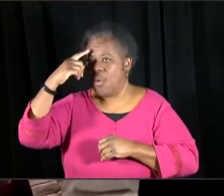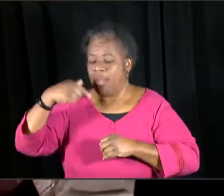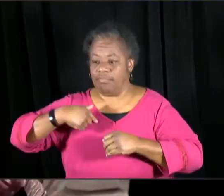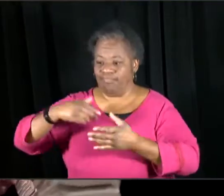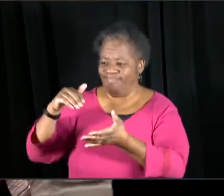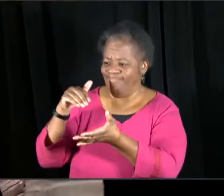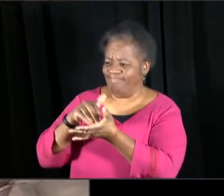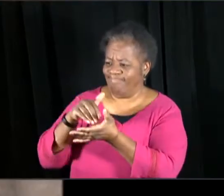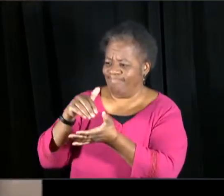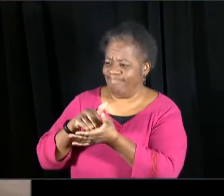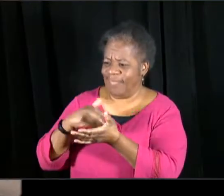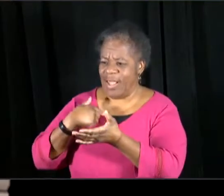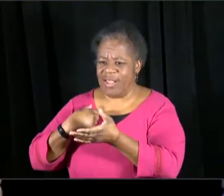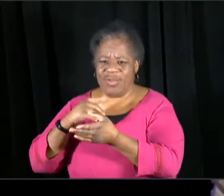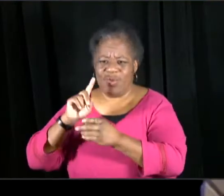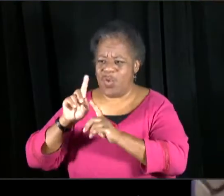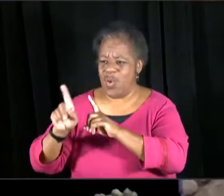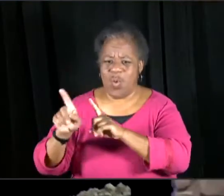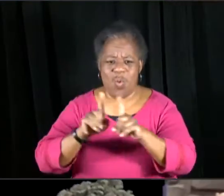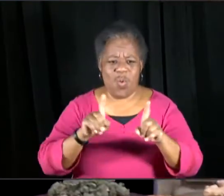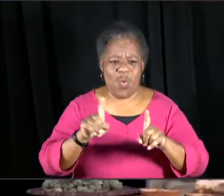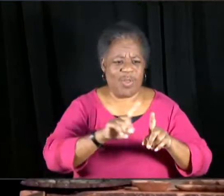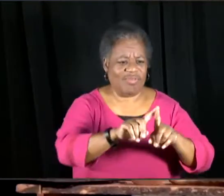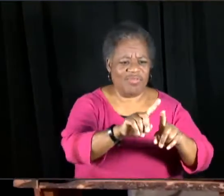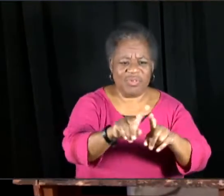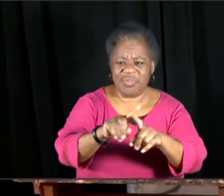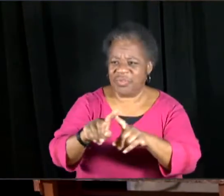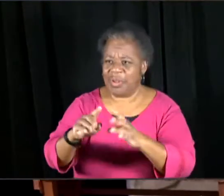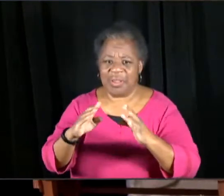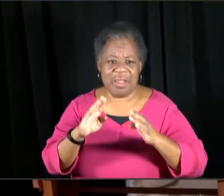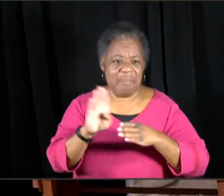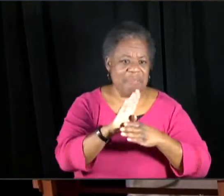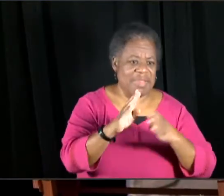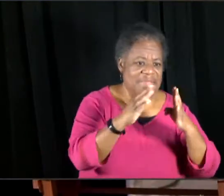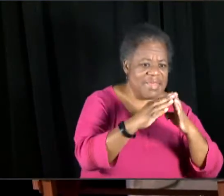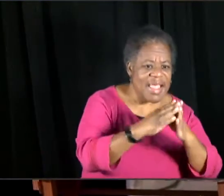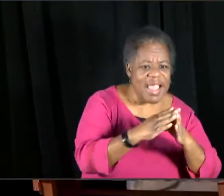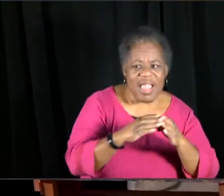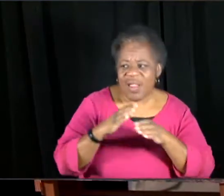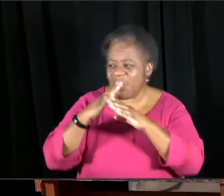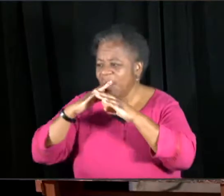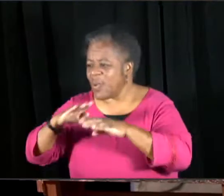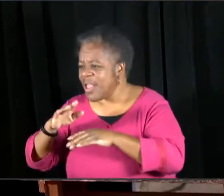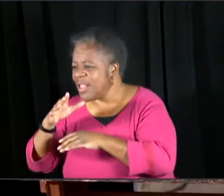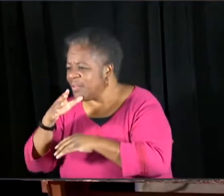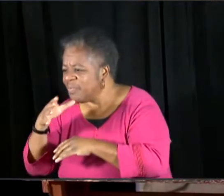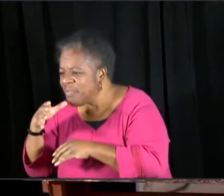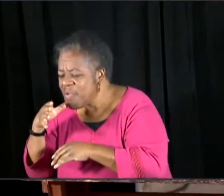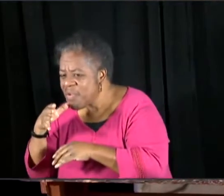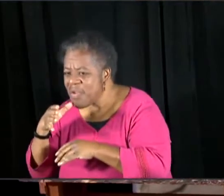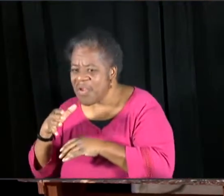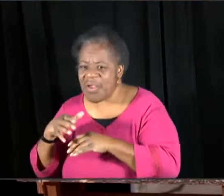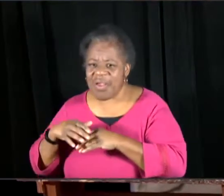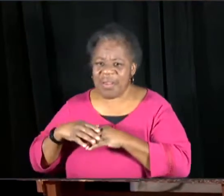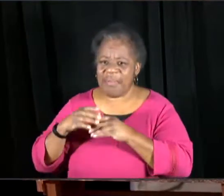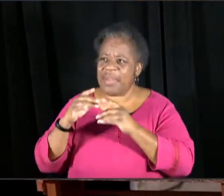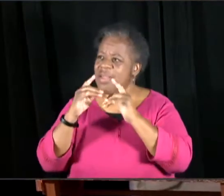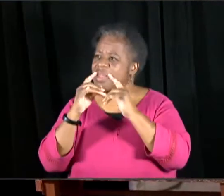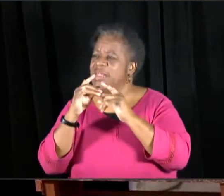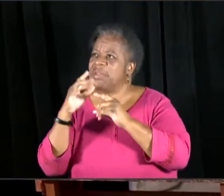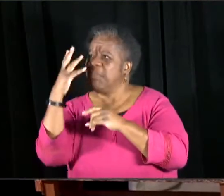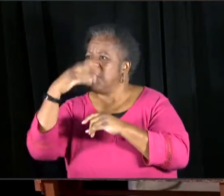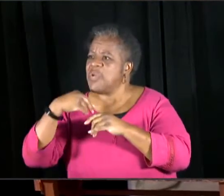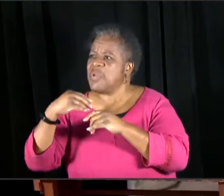could take me anywhere, to the busiest town or a quiet farm, a golden palace or a